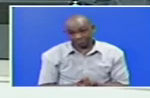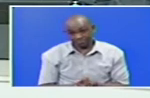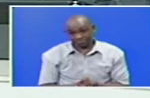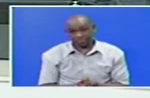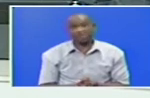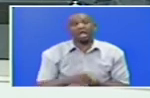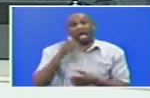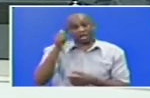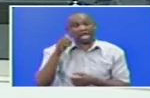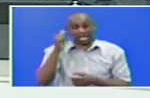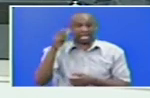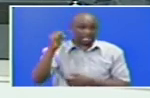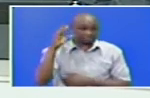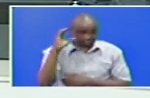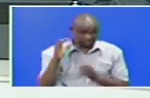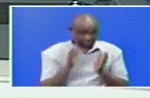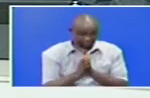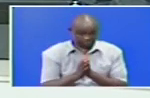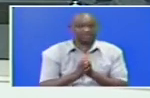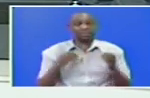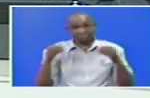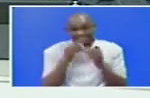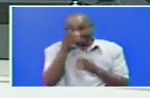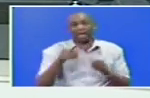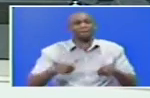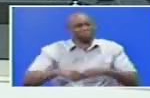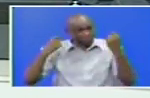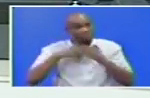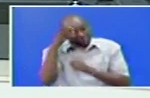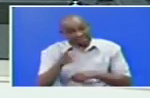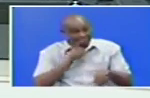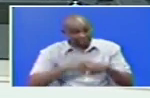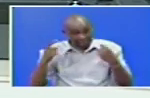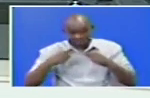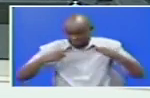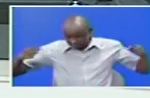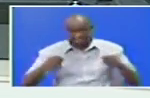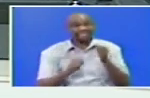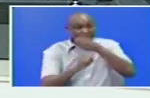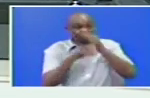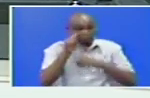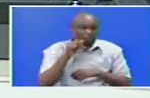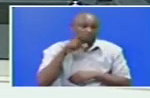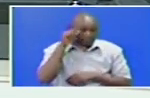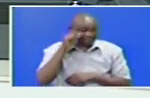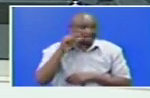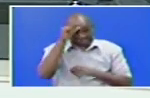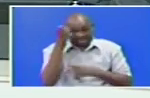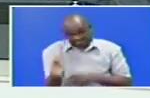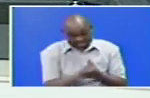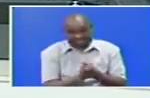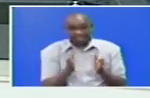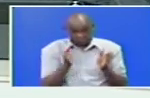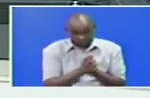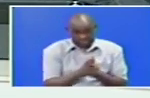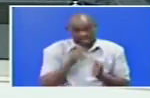The Amani National Congress rally in Mombasa turned chaotic as a rivalry between supporters of Mombasa Governor Hassan Joho